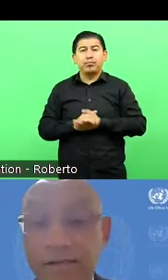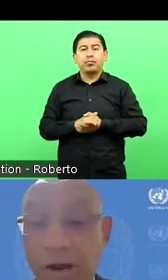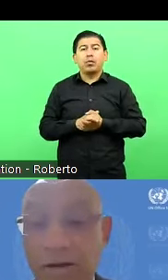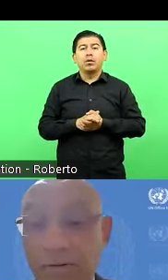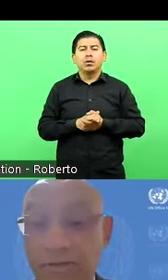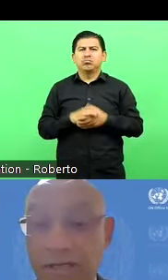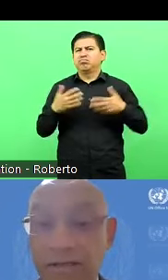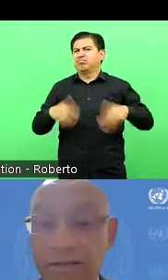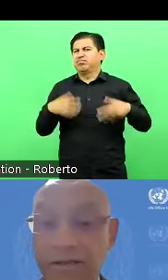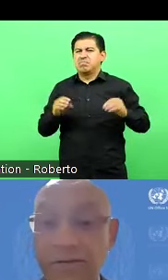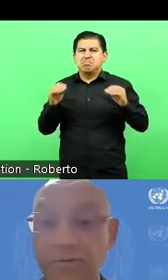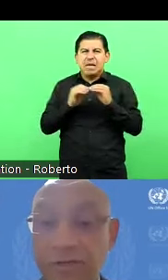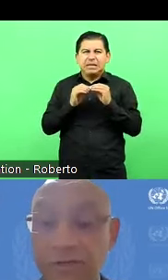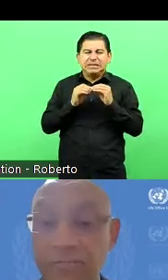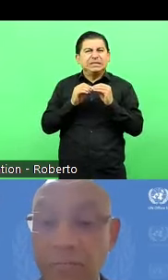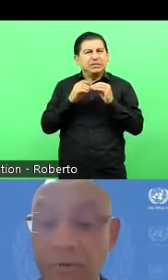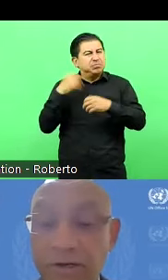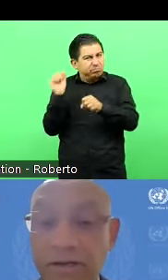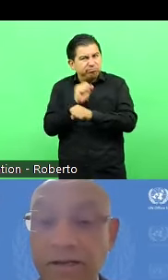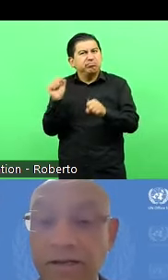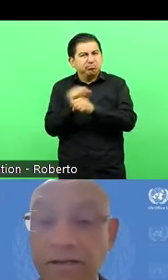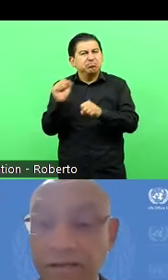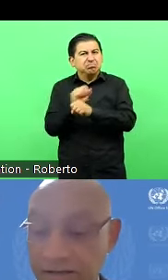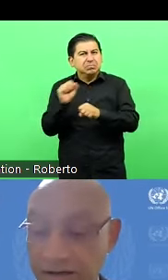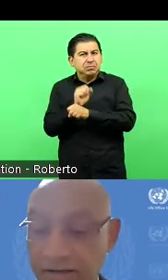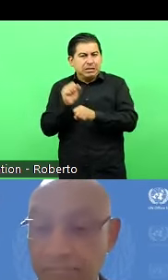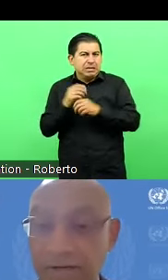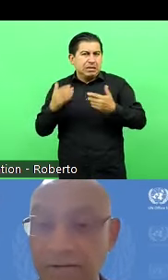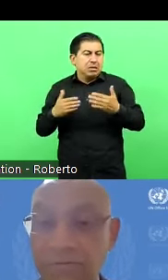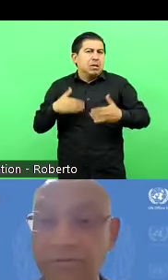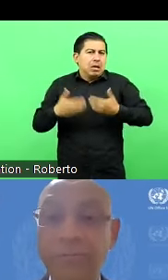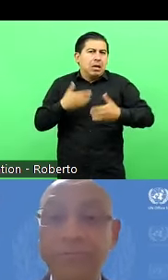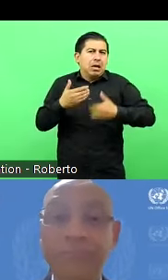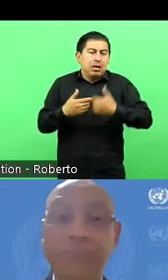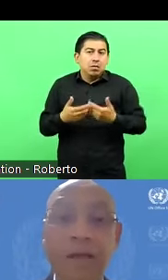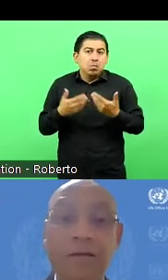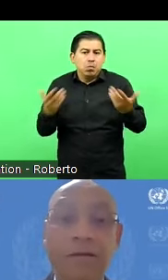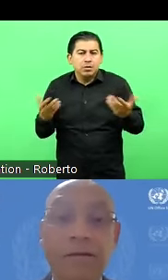that is part of the resolution, the political declaration at the midterm review.